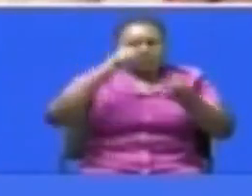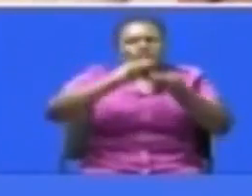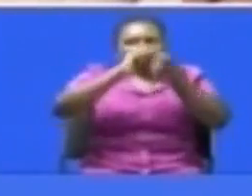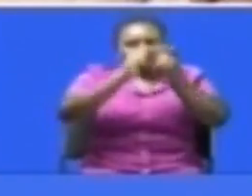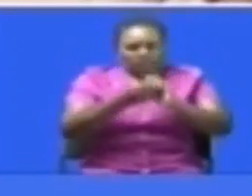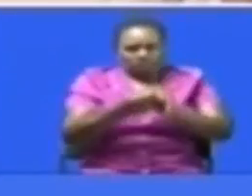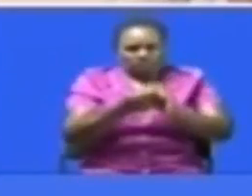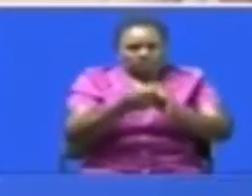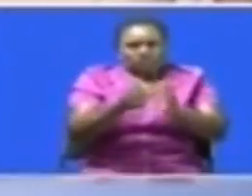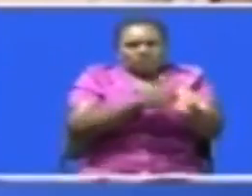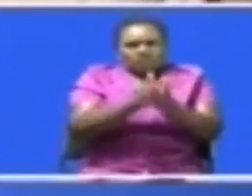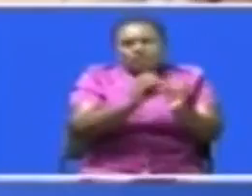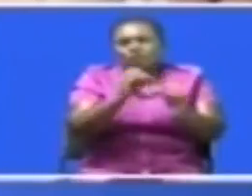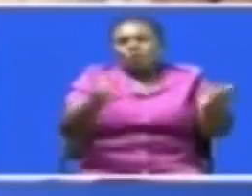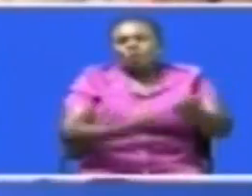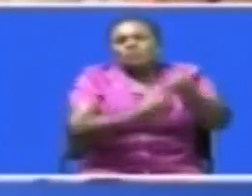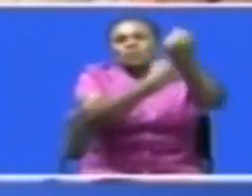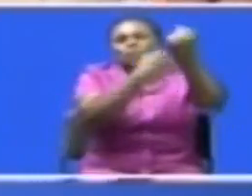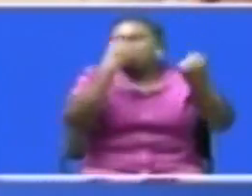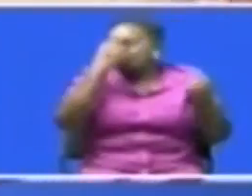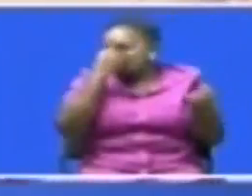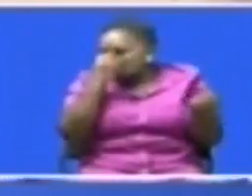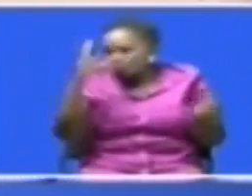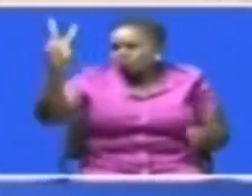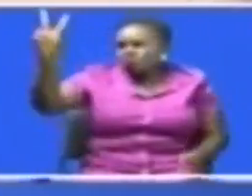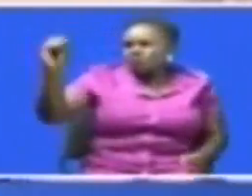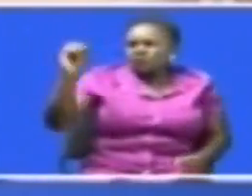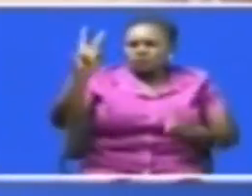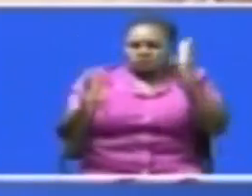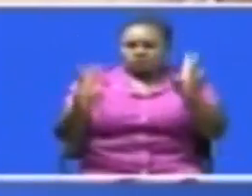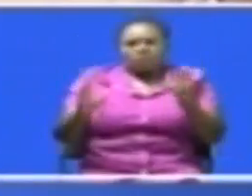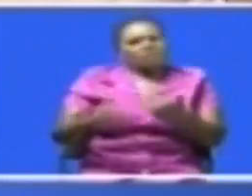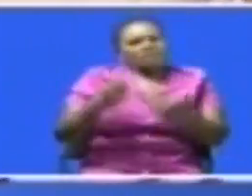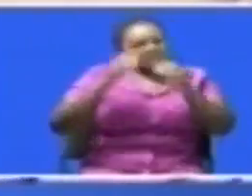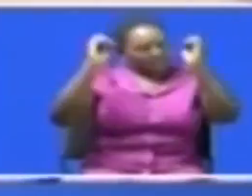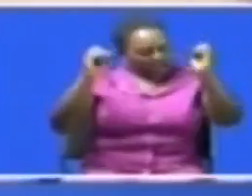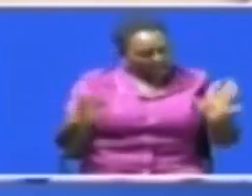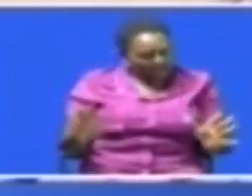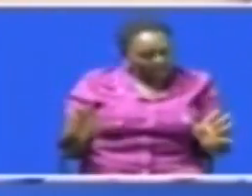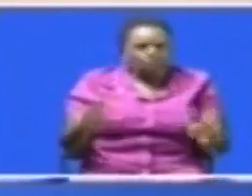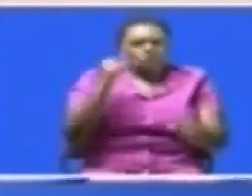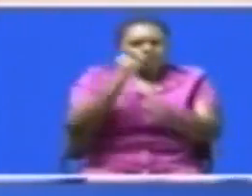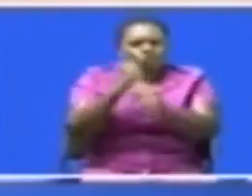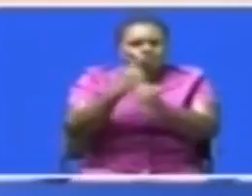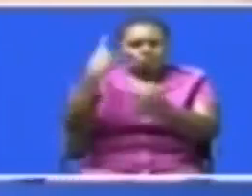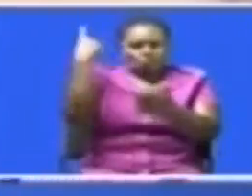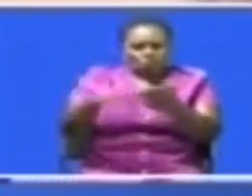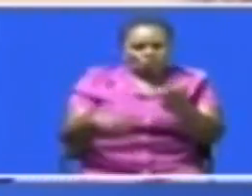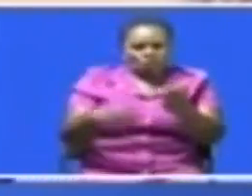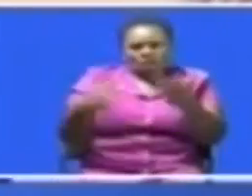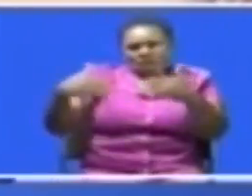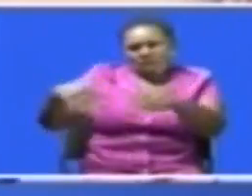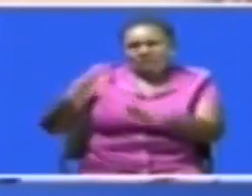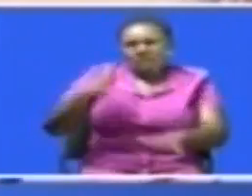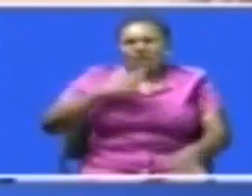not interested in supporting William Samoei Ruto for 2022, we don't care. What we want him to do is to leave Elgeyo